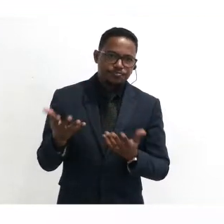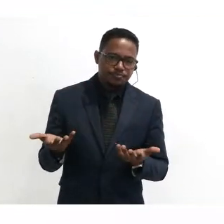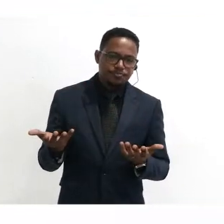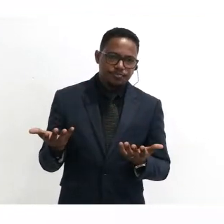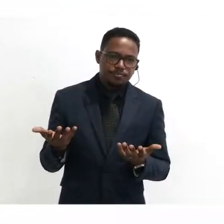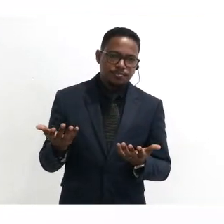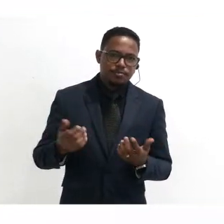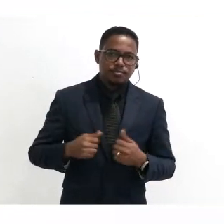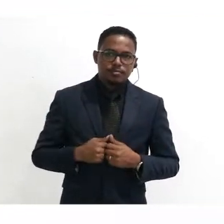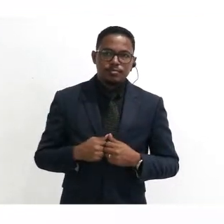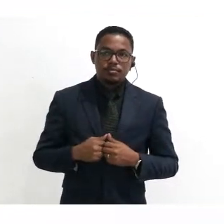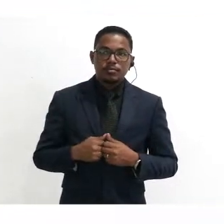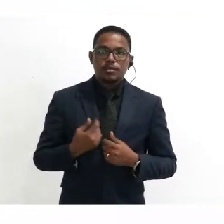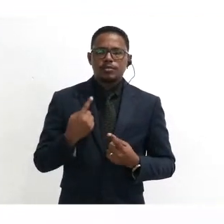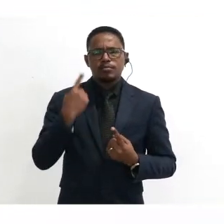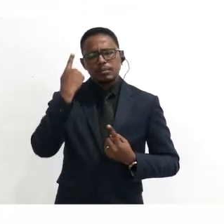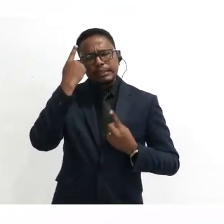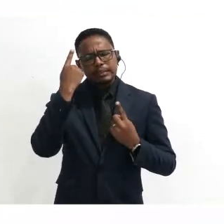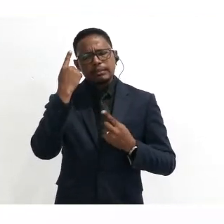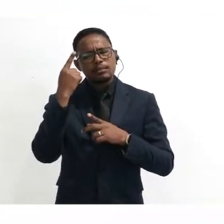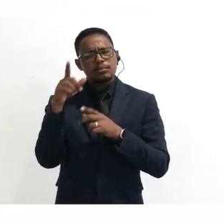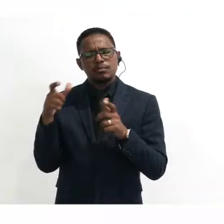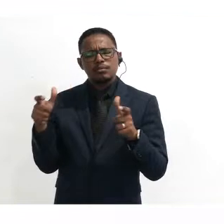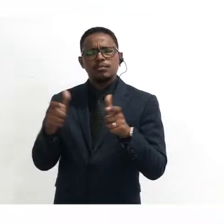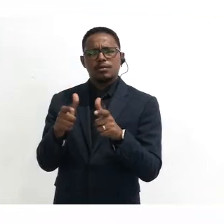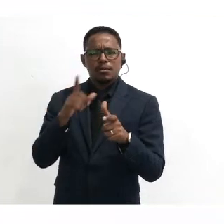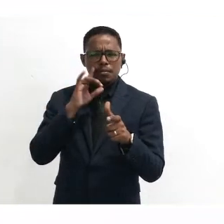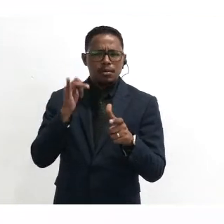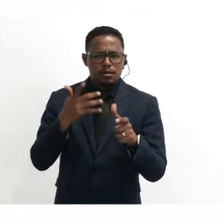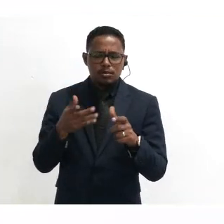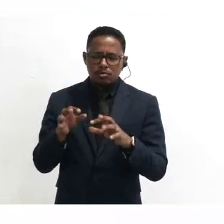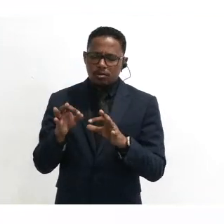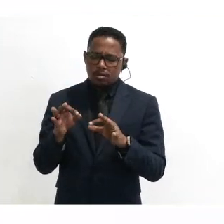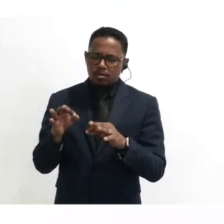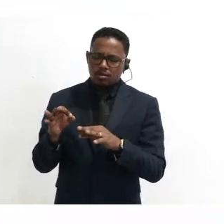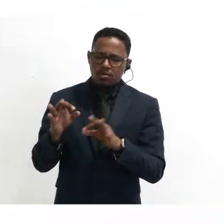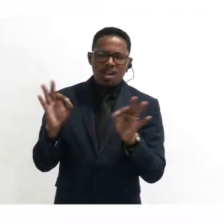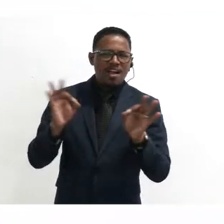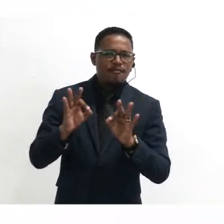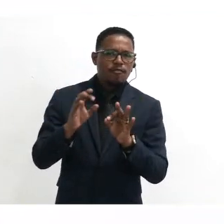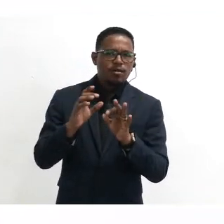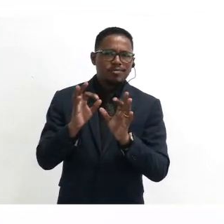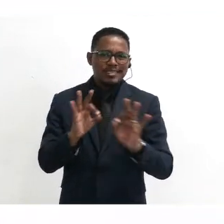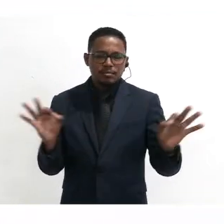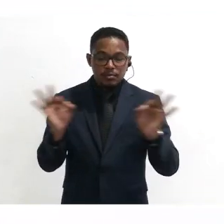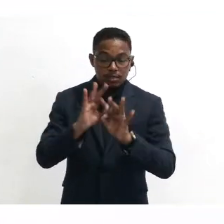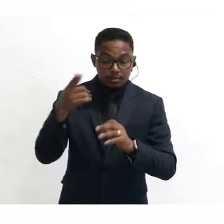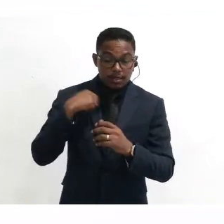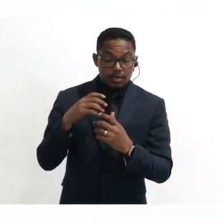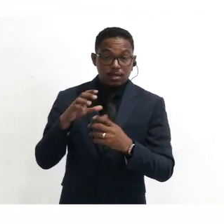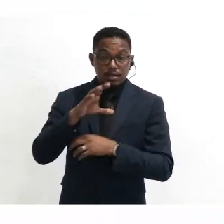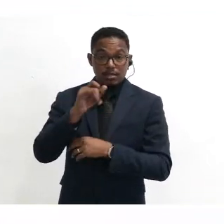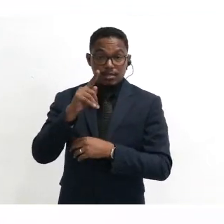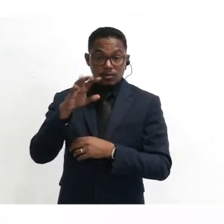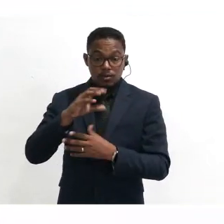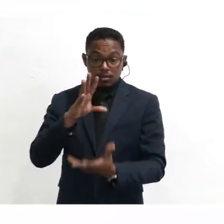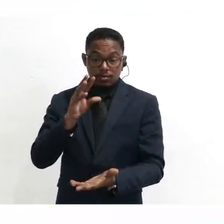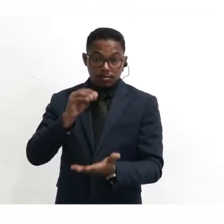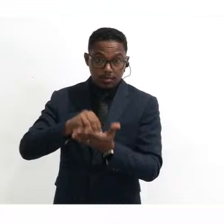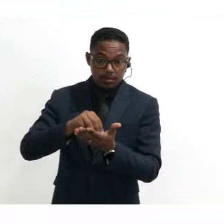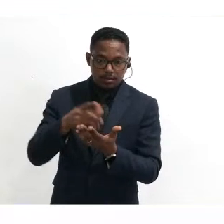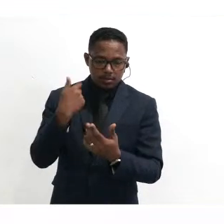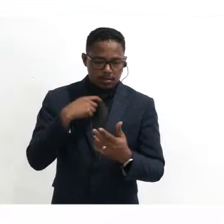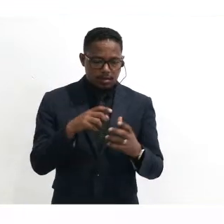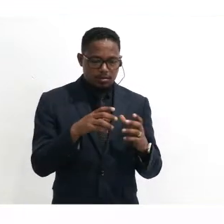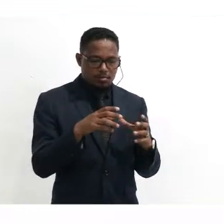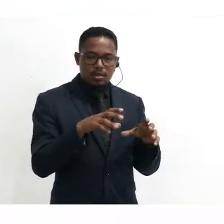the package as an integral part of the circuit. Right? So there's a circuit on the chip itself, but the interconnect